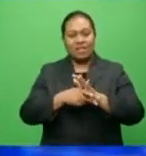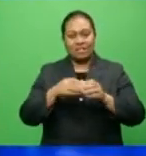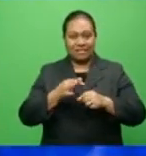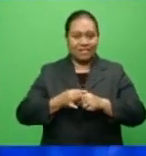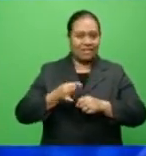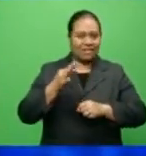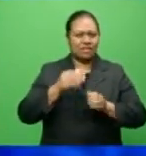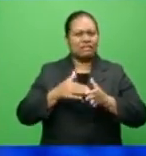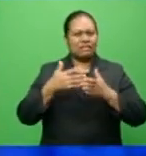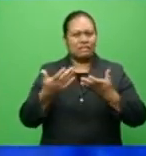ibiti.